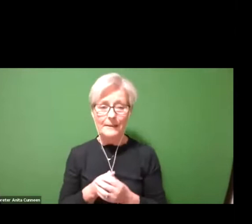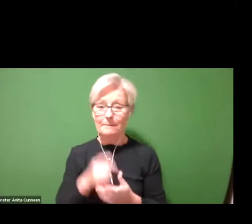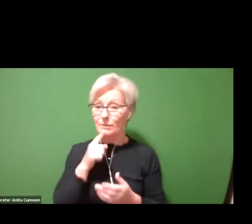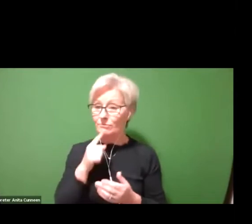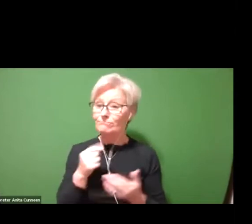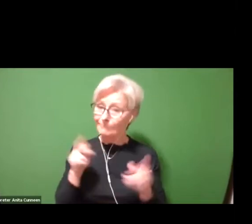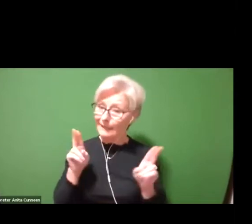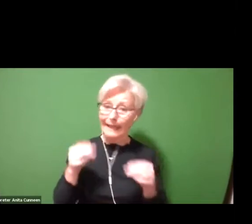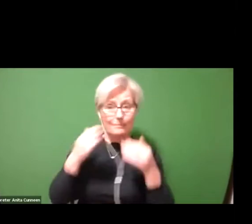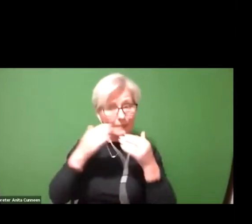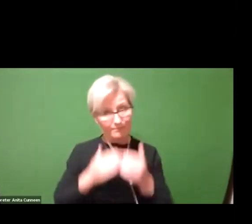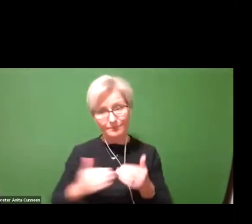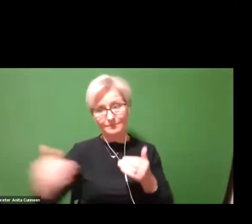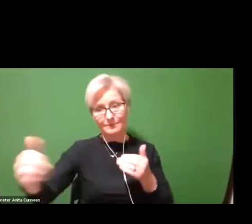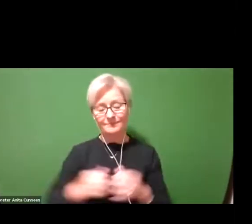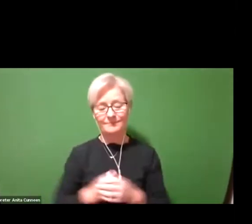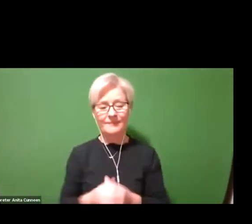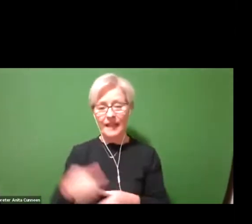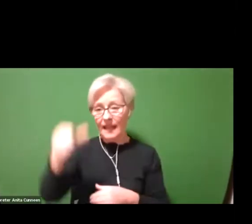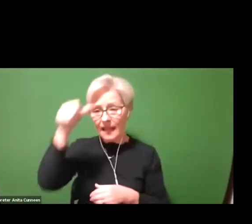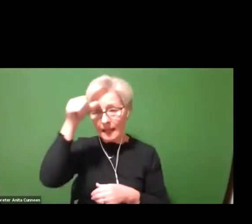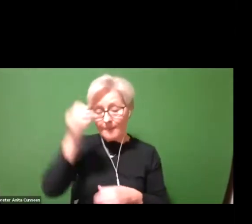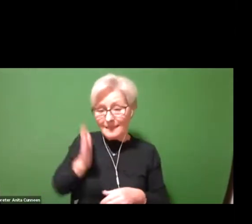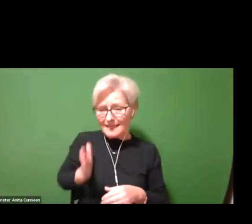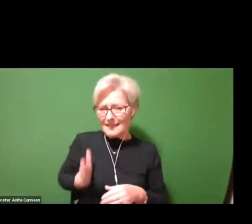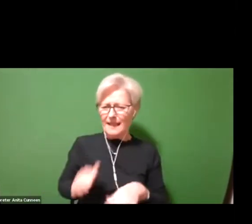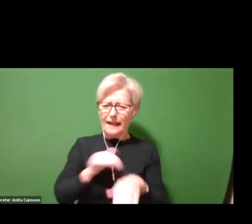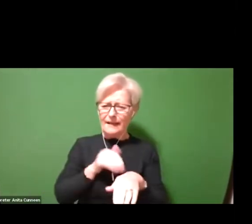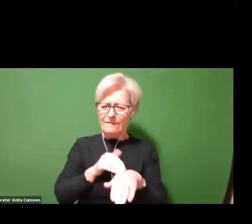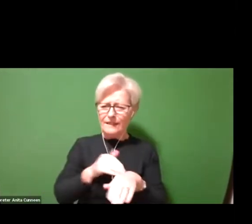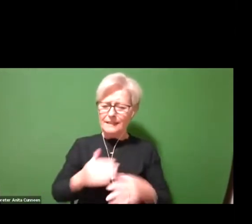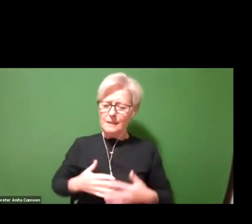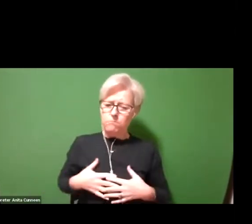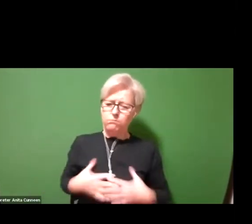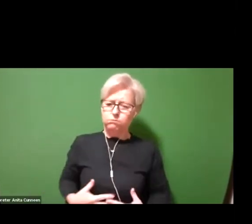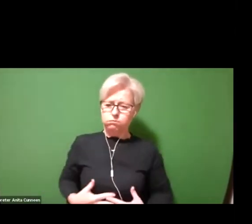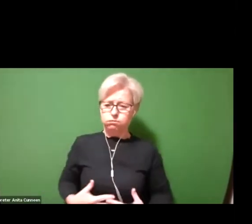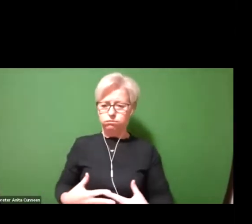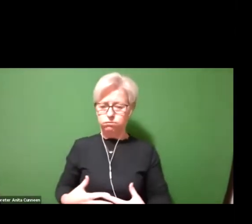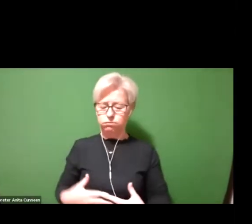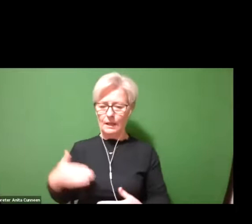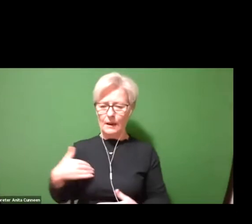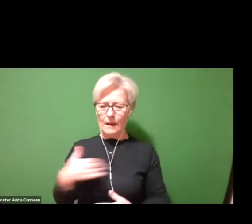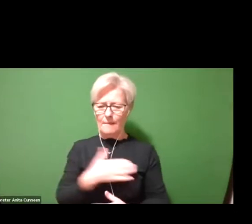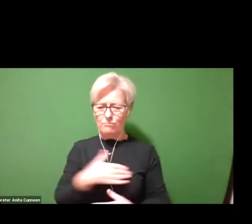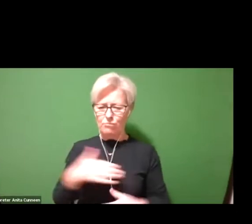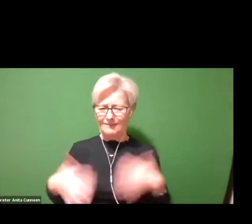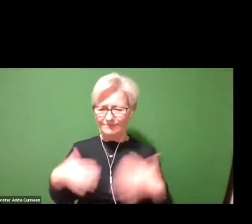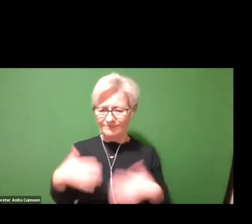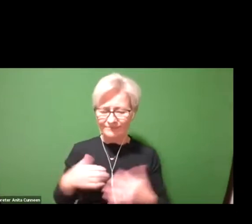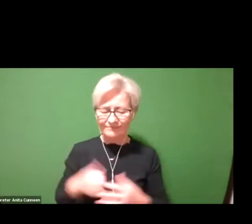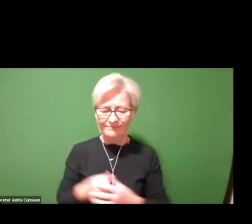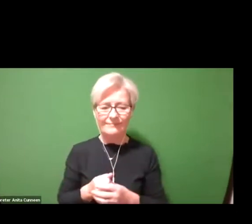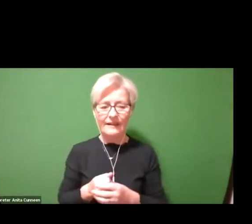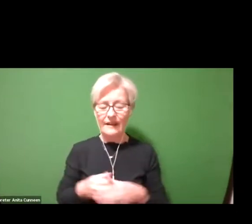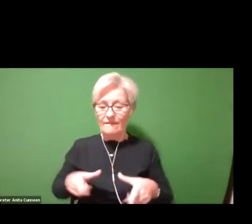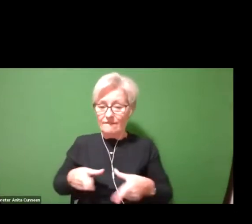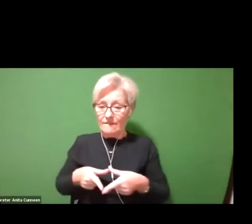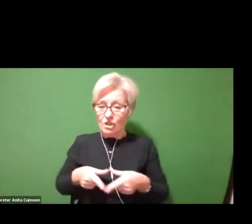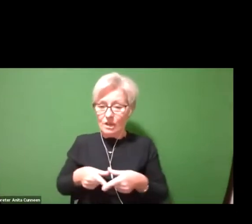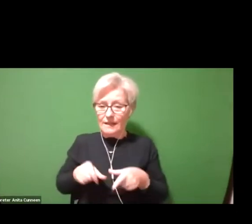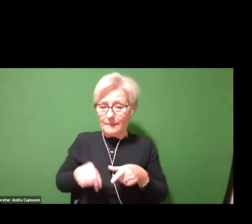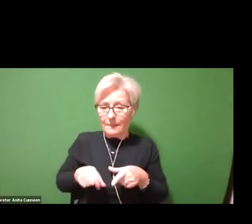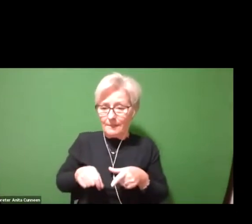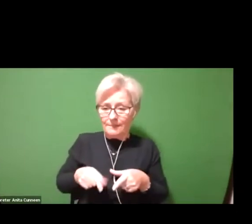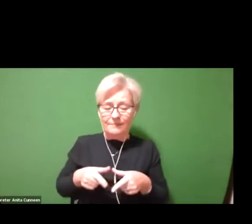indefinitely. Common side effects are bloating, breast tenderness, and vaginal spotting. These usually settle within the first 3 months. It's